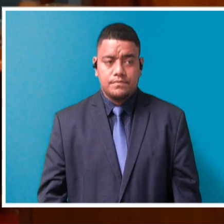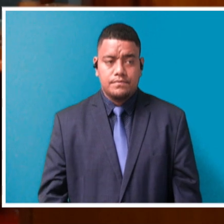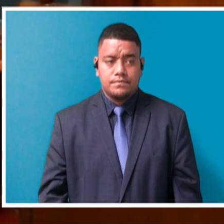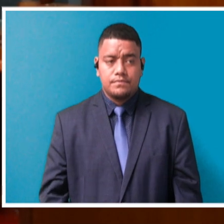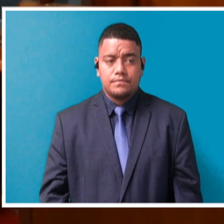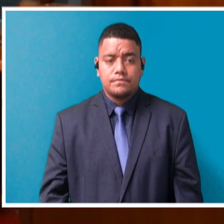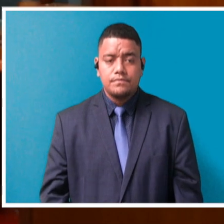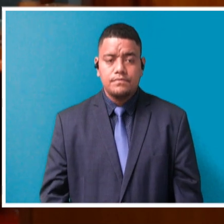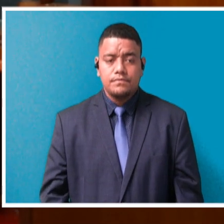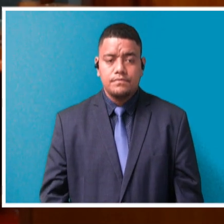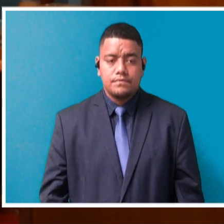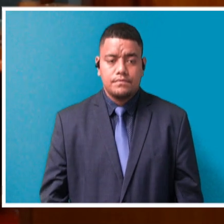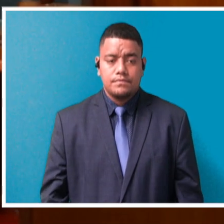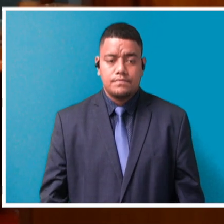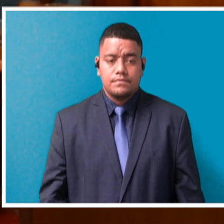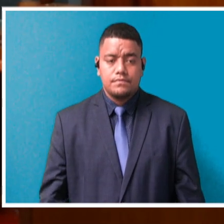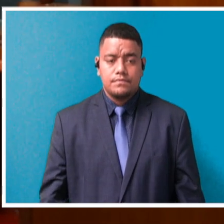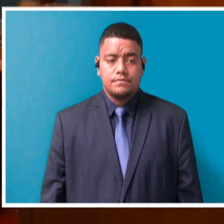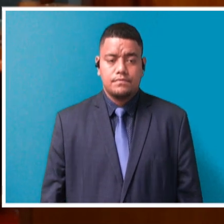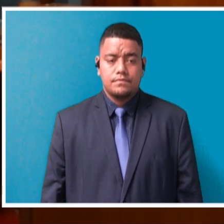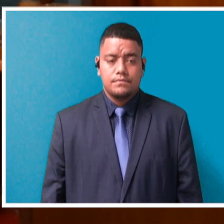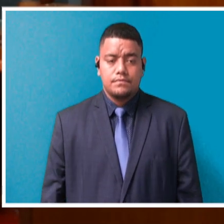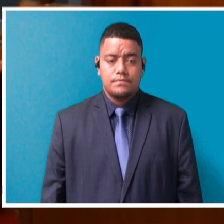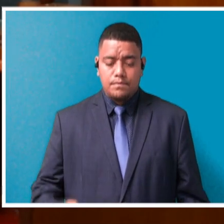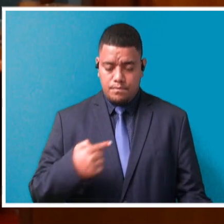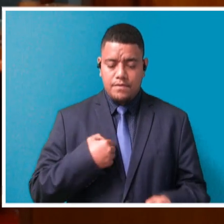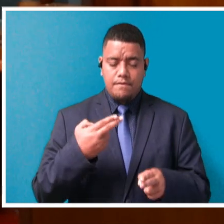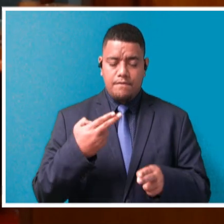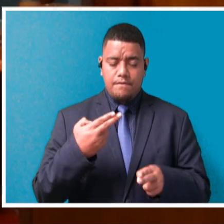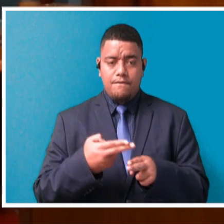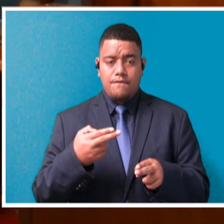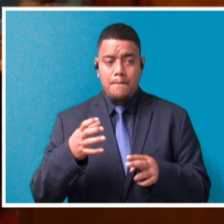instances, personal scale. I'm a former